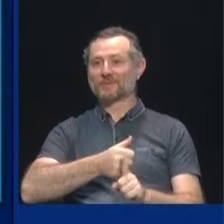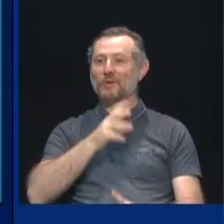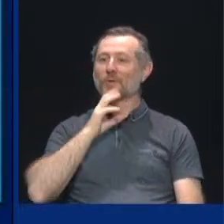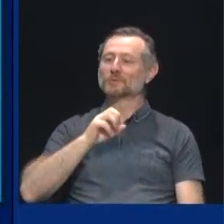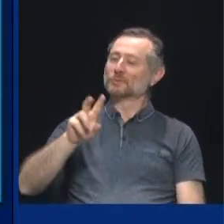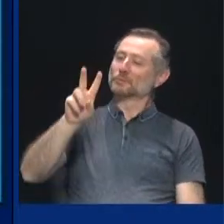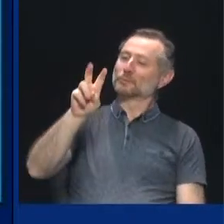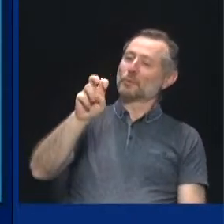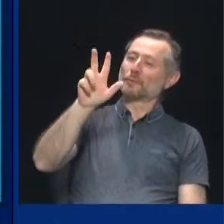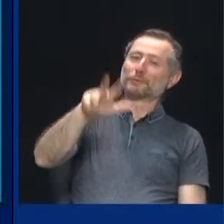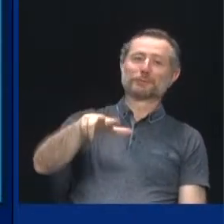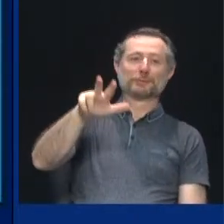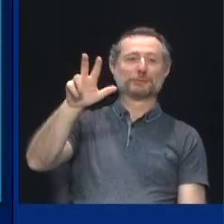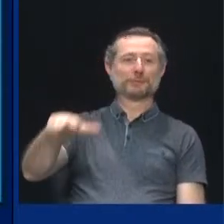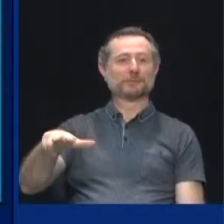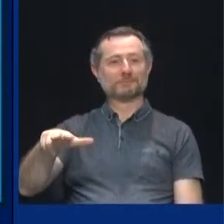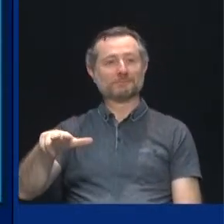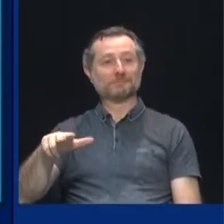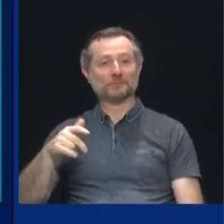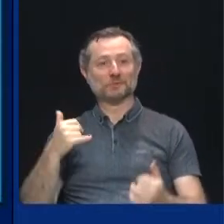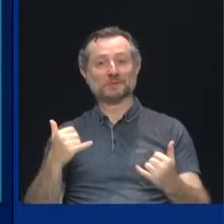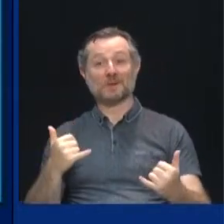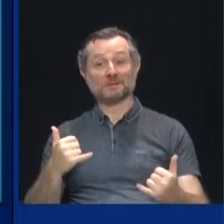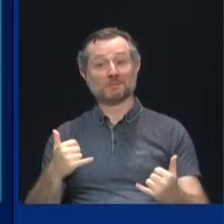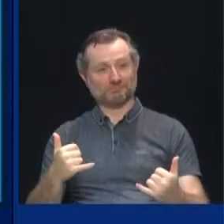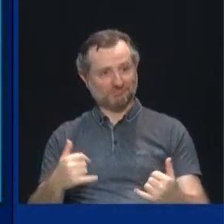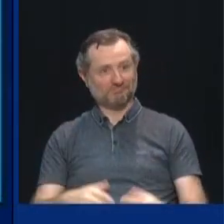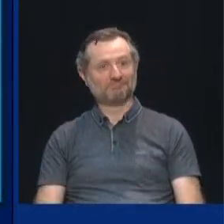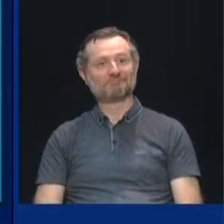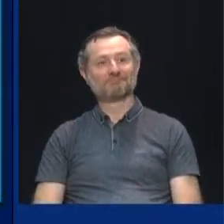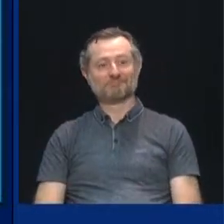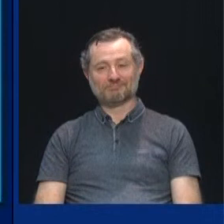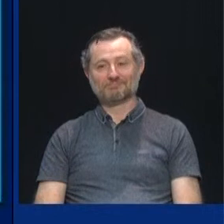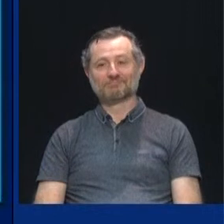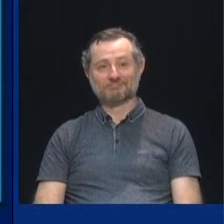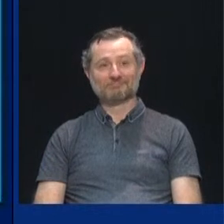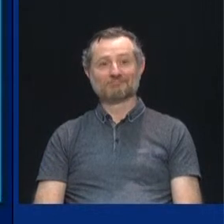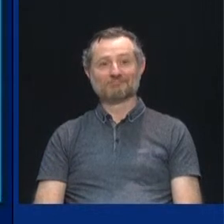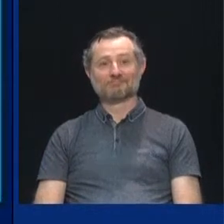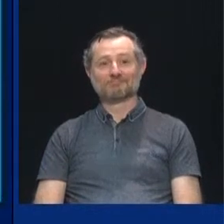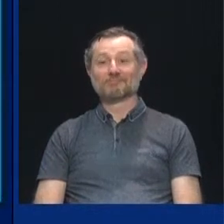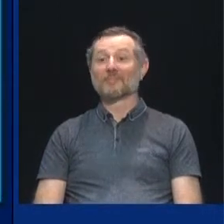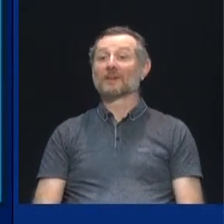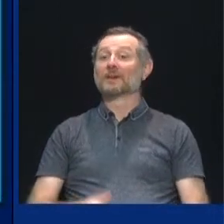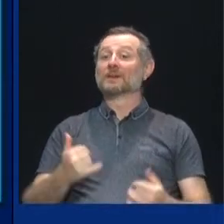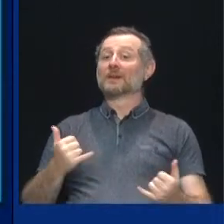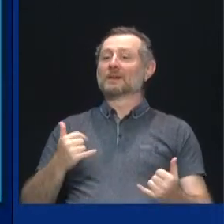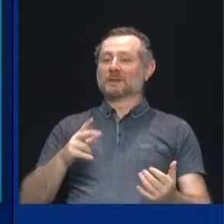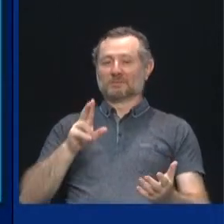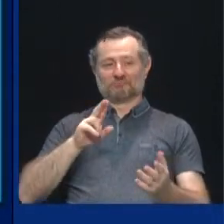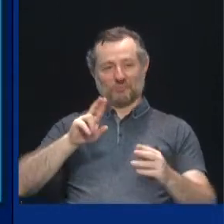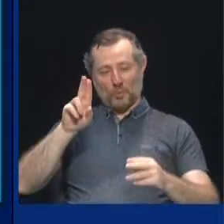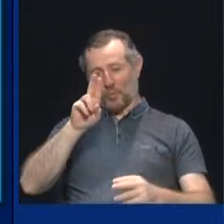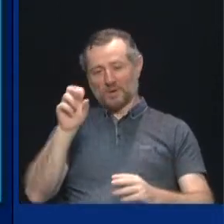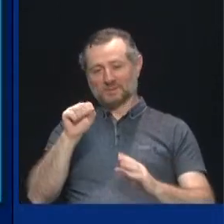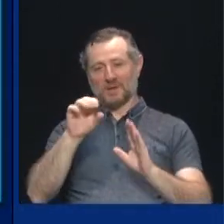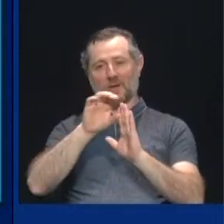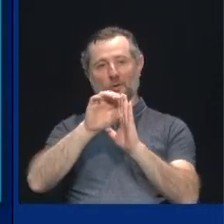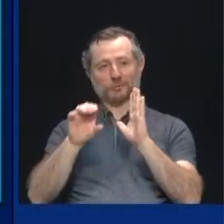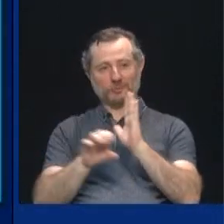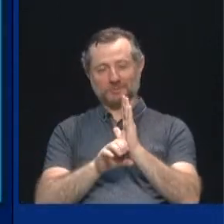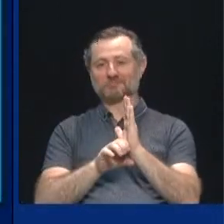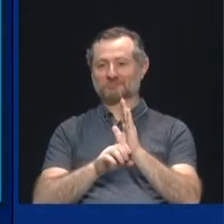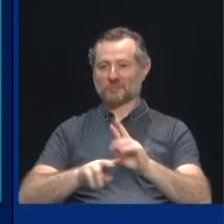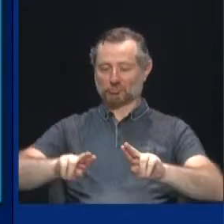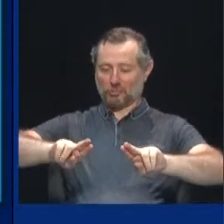233 years old today, day from when we ratified the Constitution. I think New York State looks